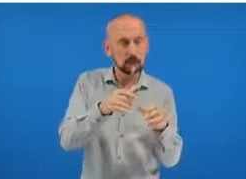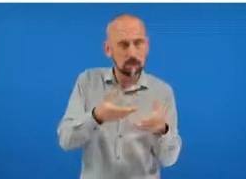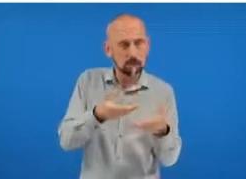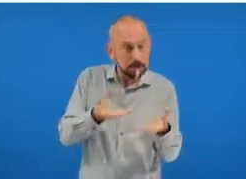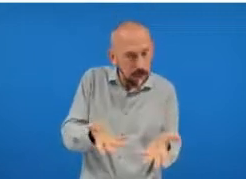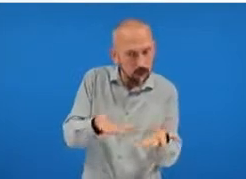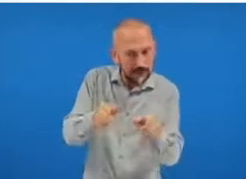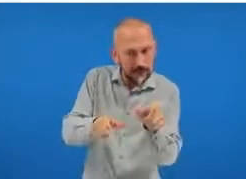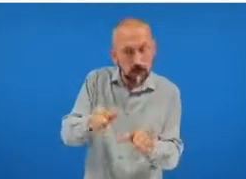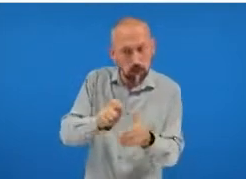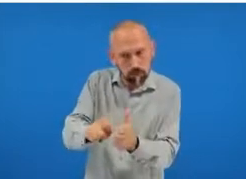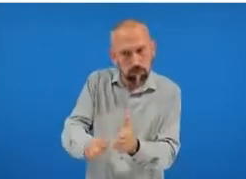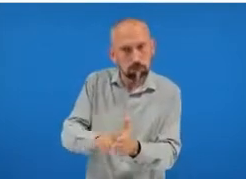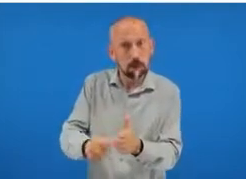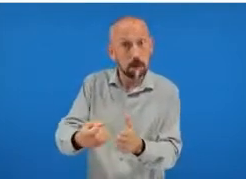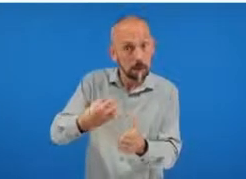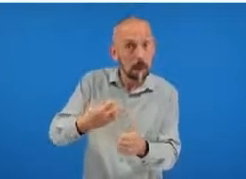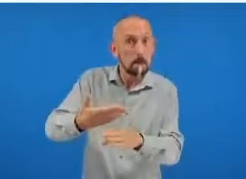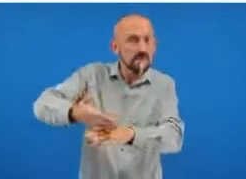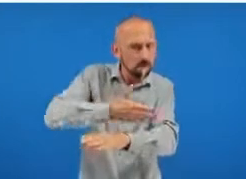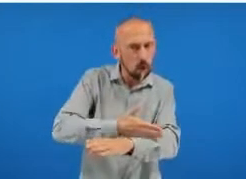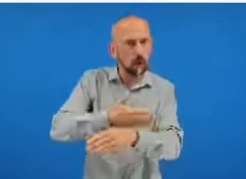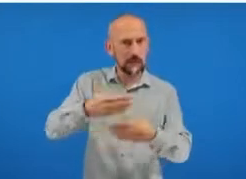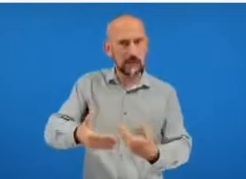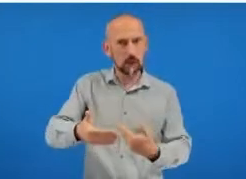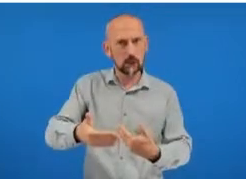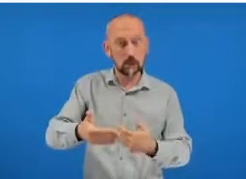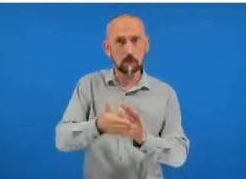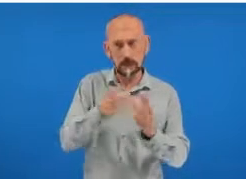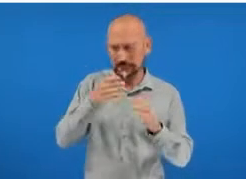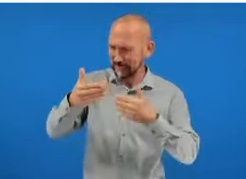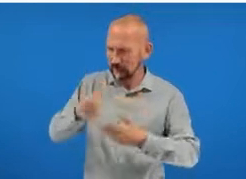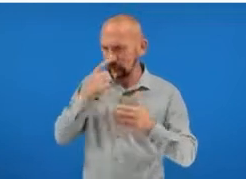so that the most could be made of session time.